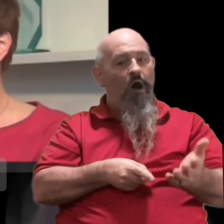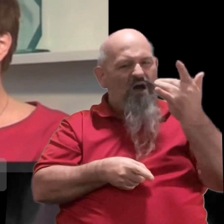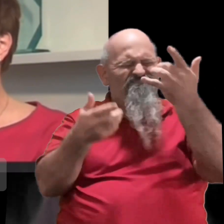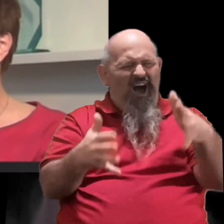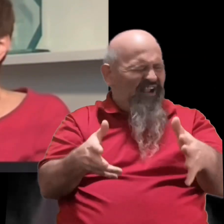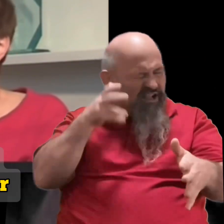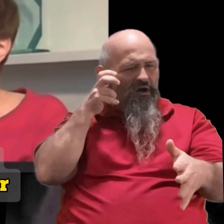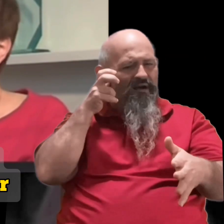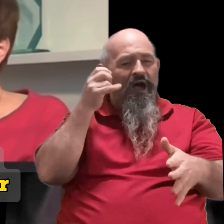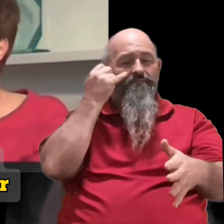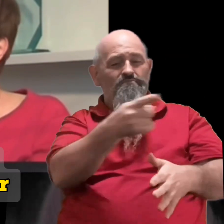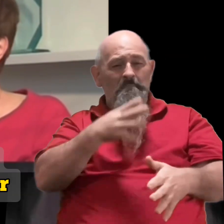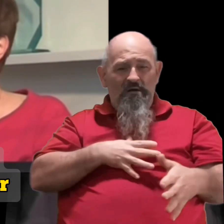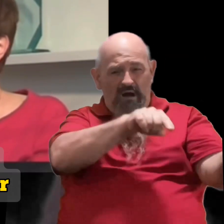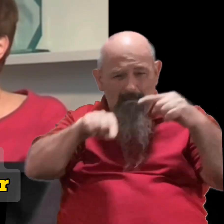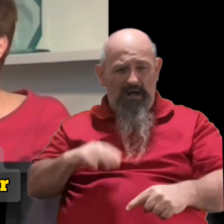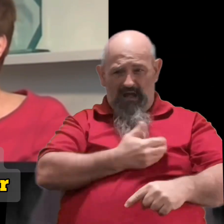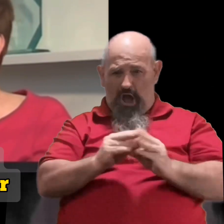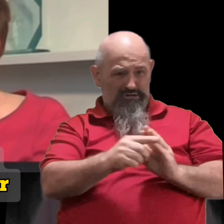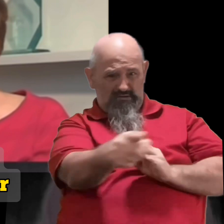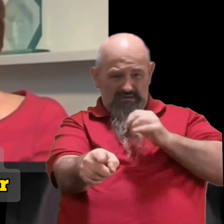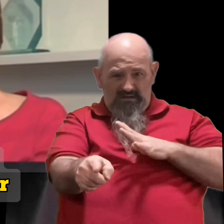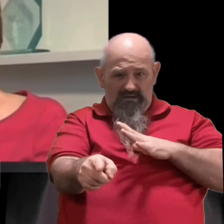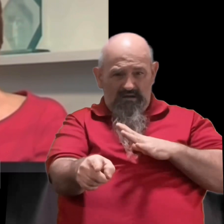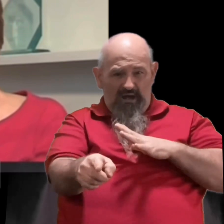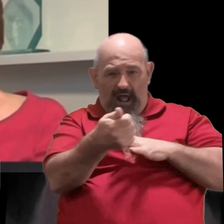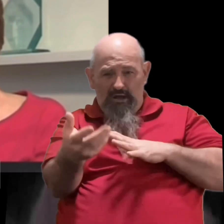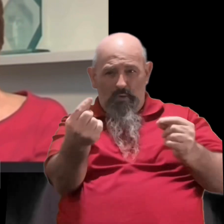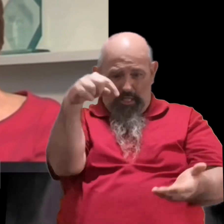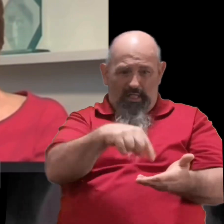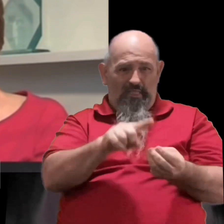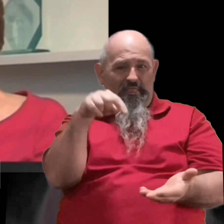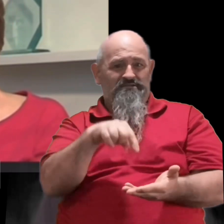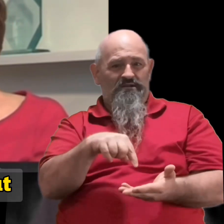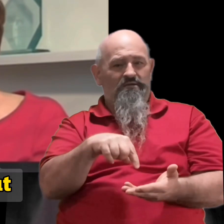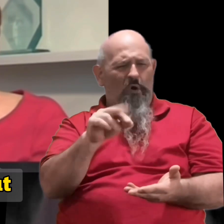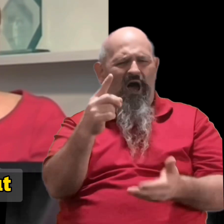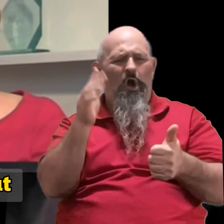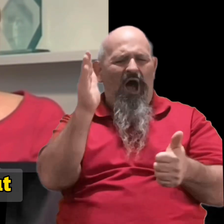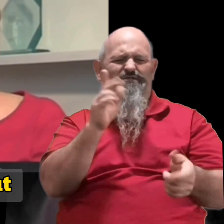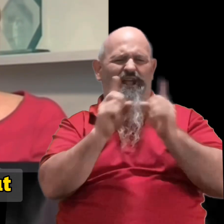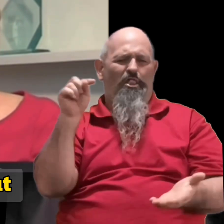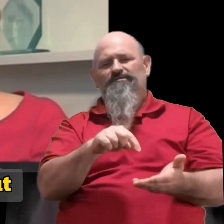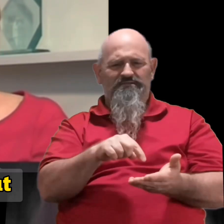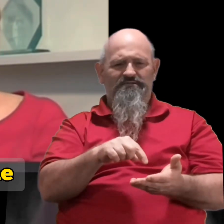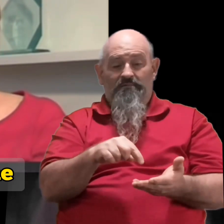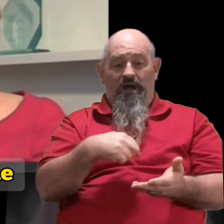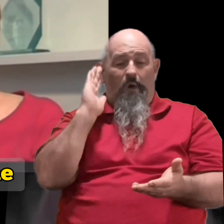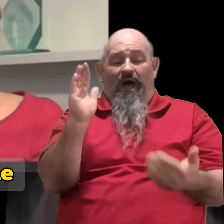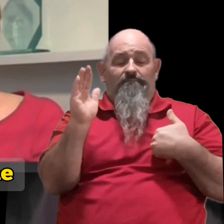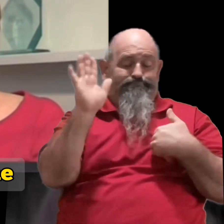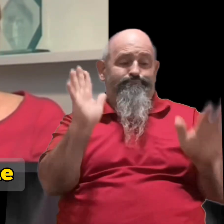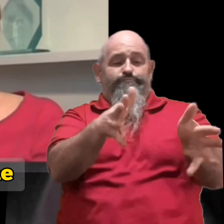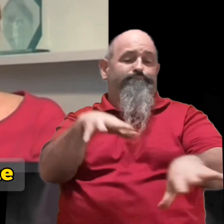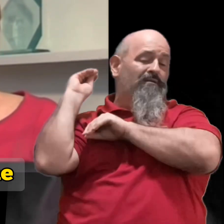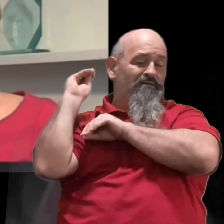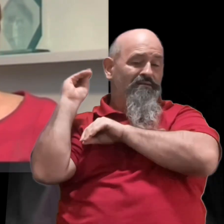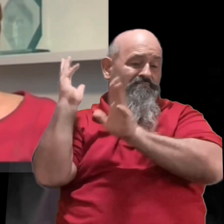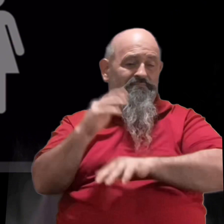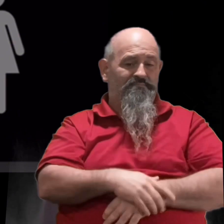to hear it. And if those women who came along to our conference had had anything to do about it, nobody else would have ever talked about it. It would have just gone